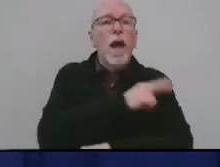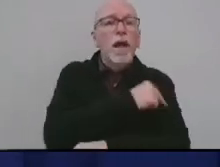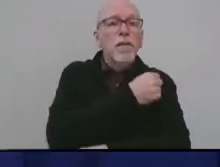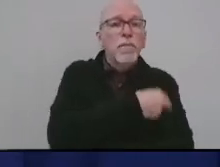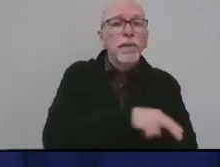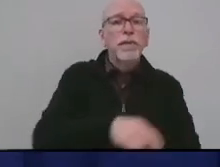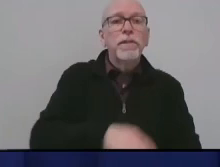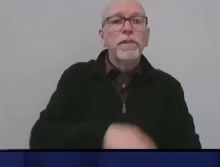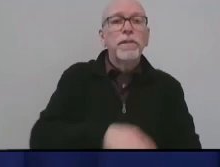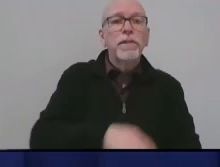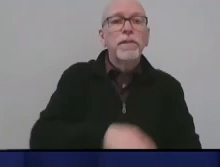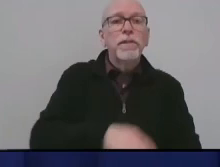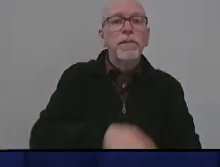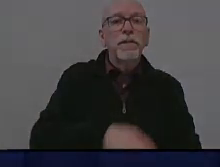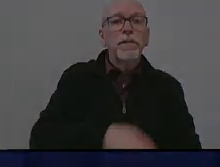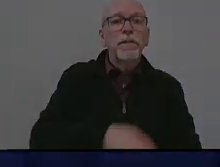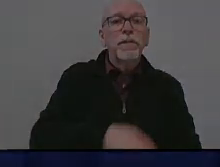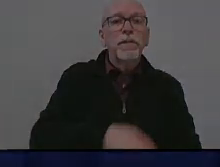with CVS